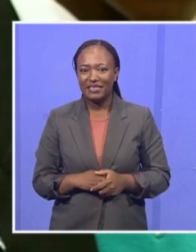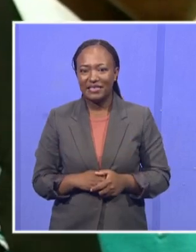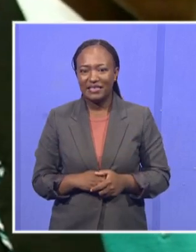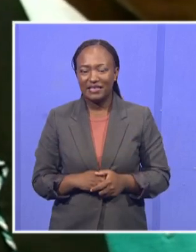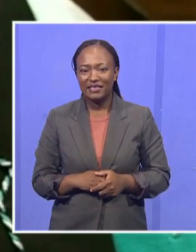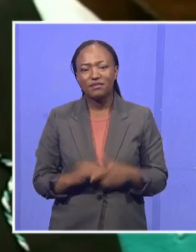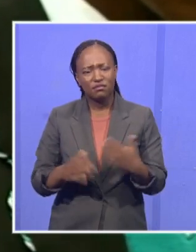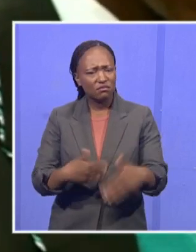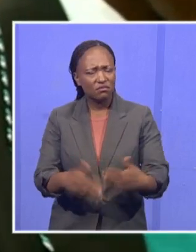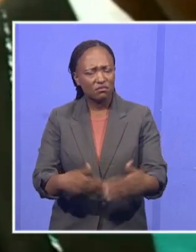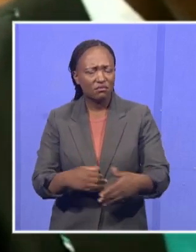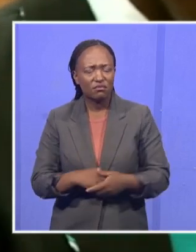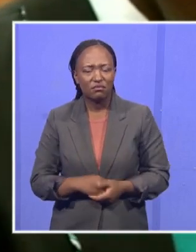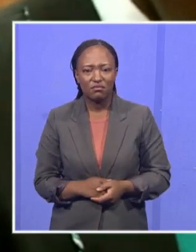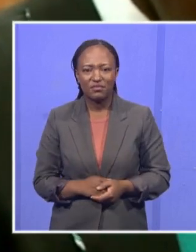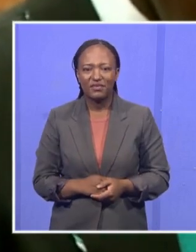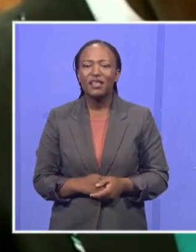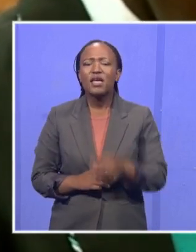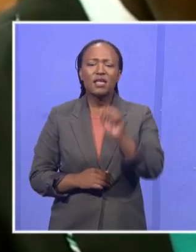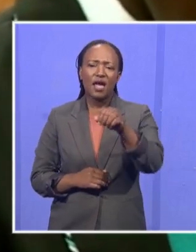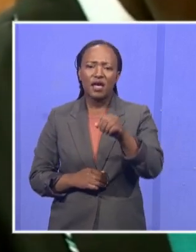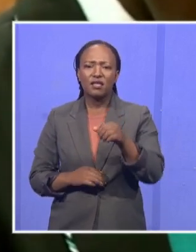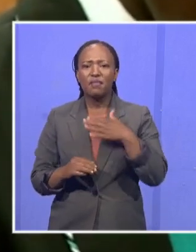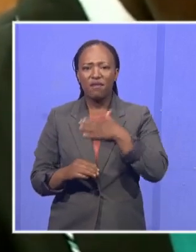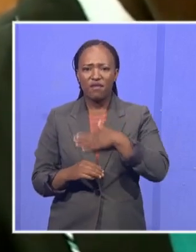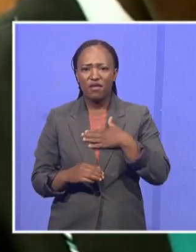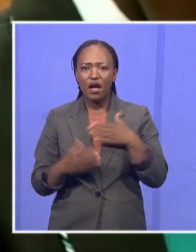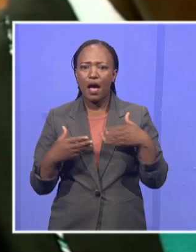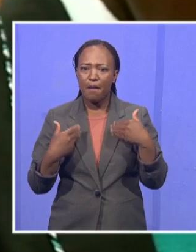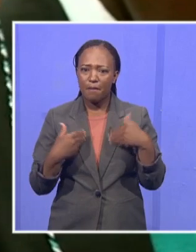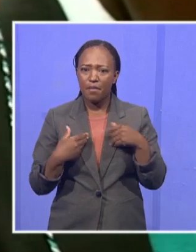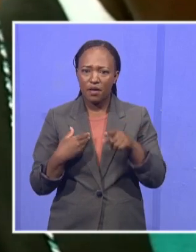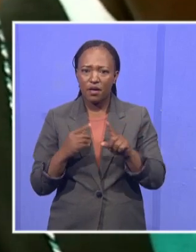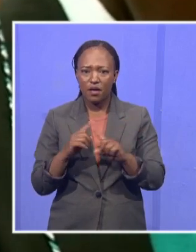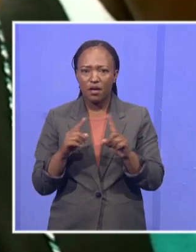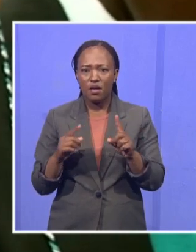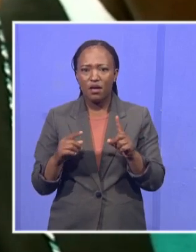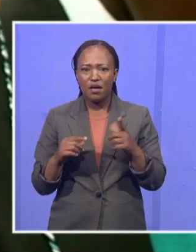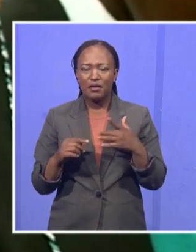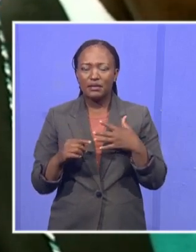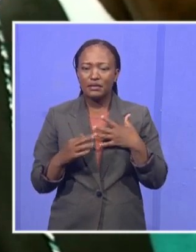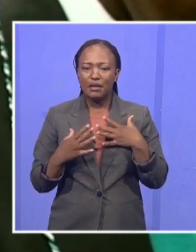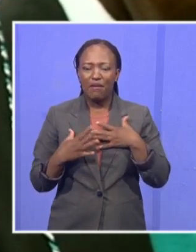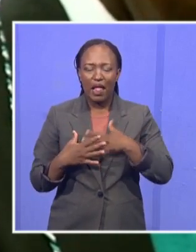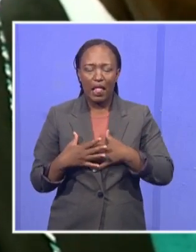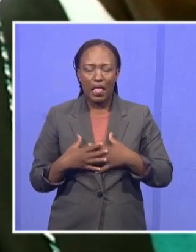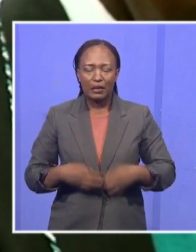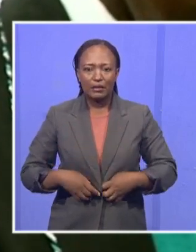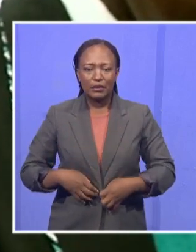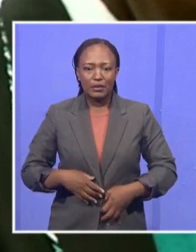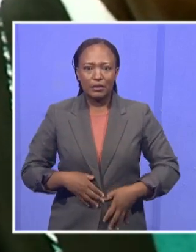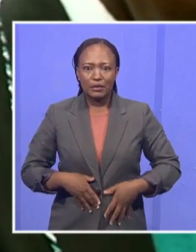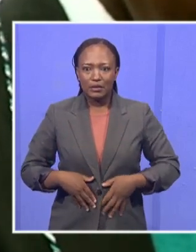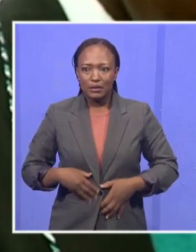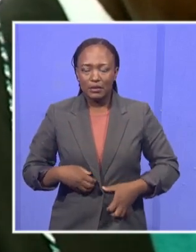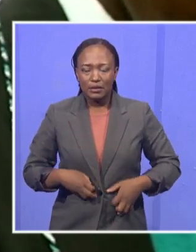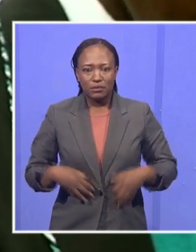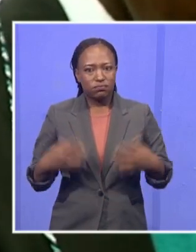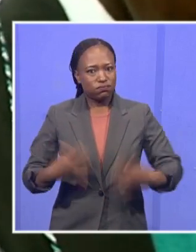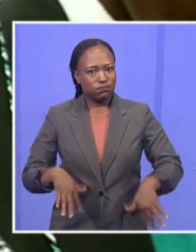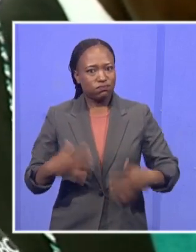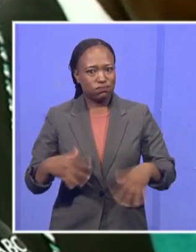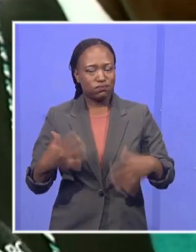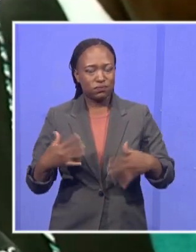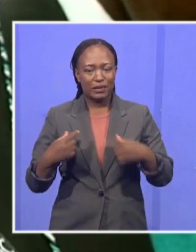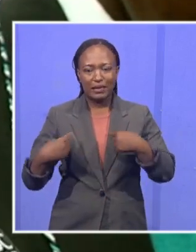No, go on. Yes, I'm feeling very delightful. I'm feeling also the butterflies in my stomach. I'm anxious about this